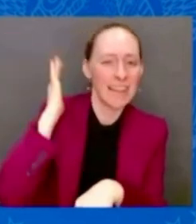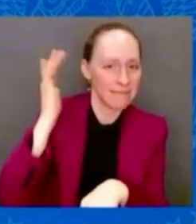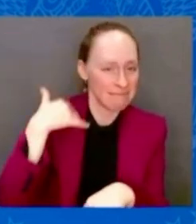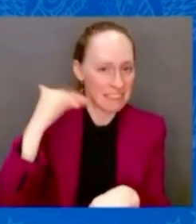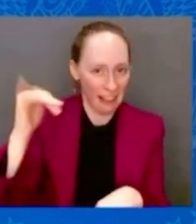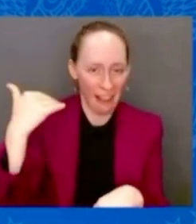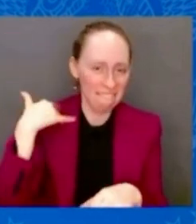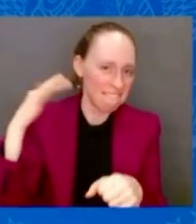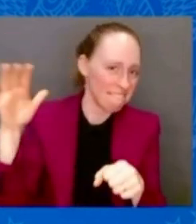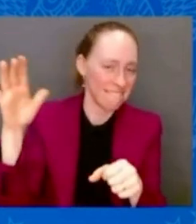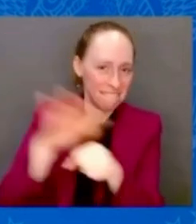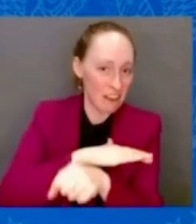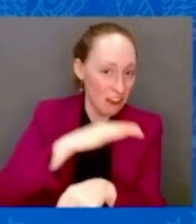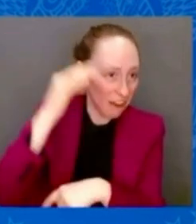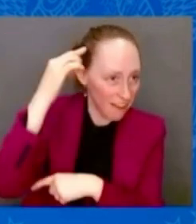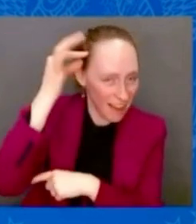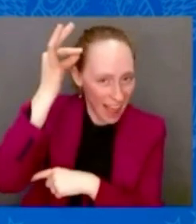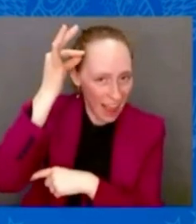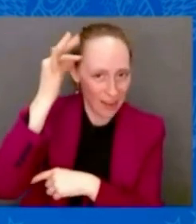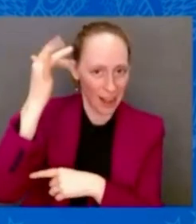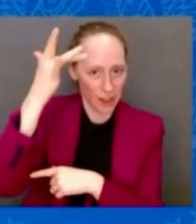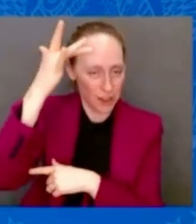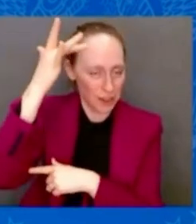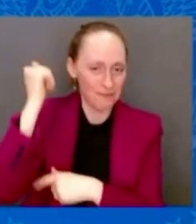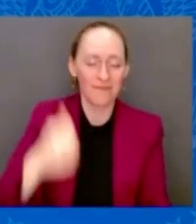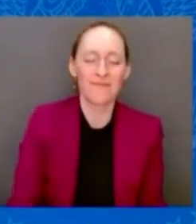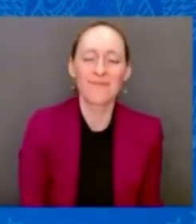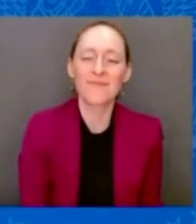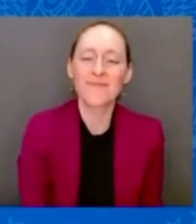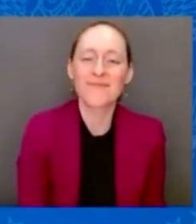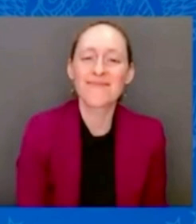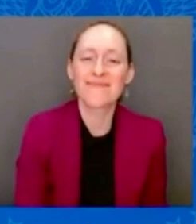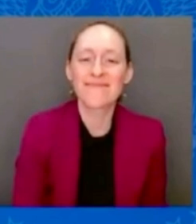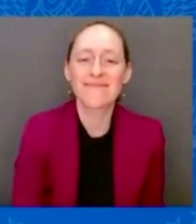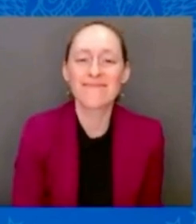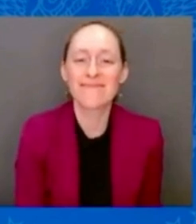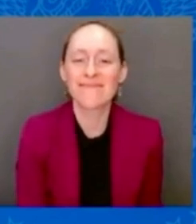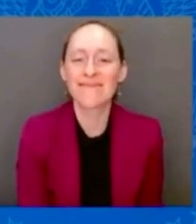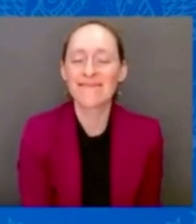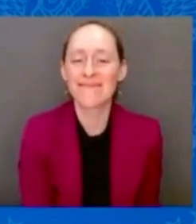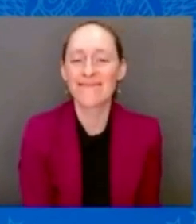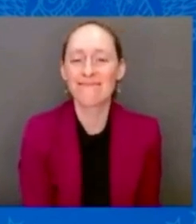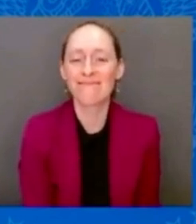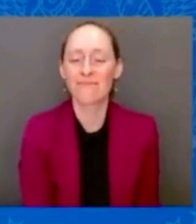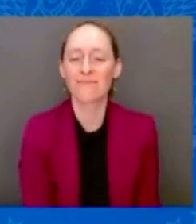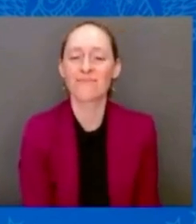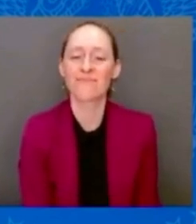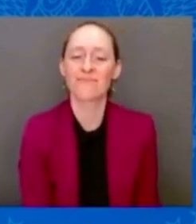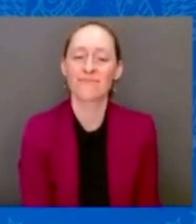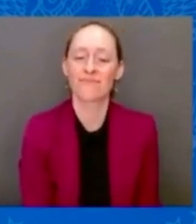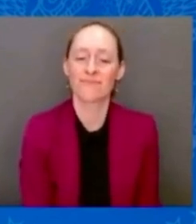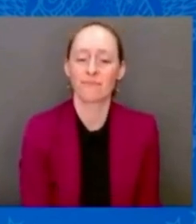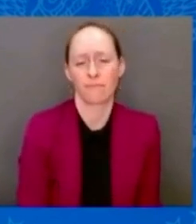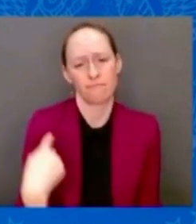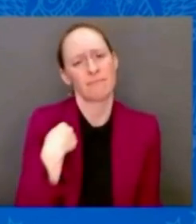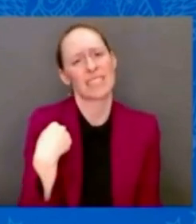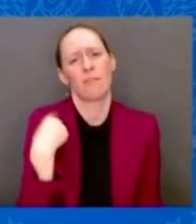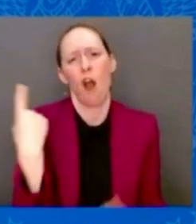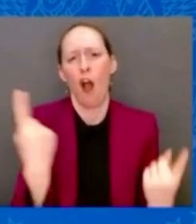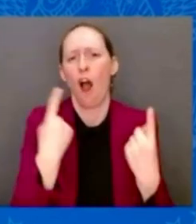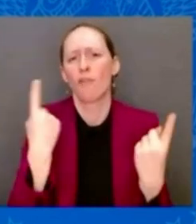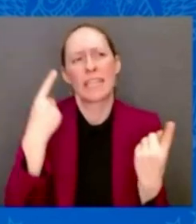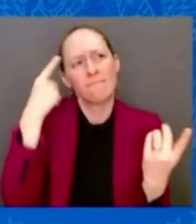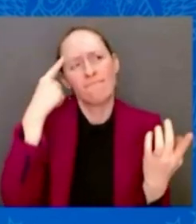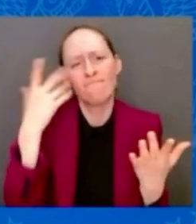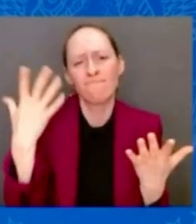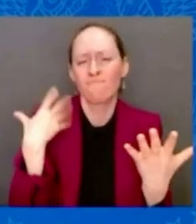throughout my career, I've tried to be there for you all, because you've been with me my whole career. Many of you know that when I first started